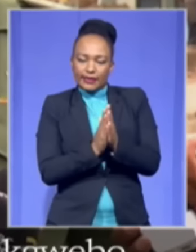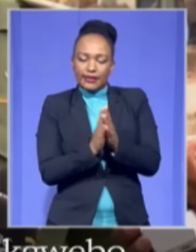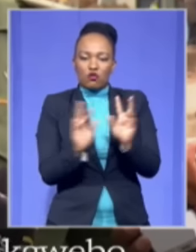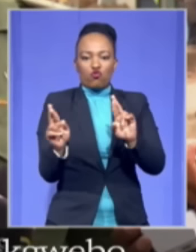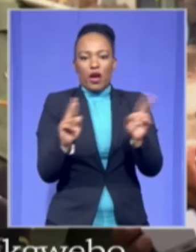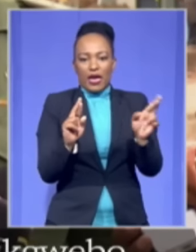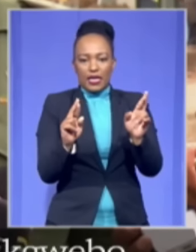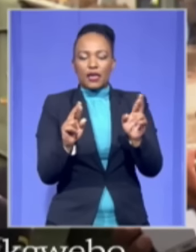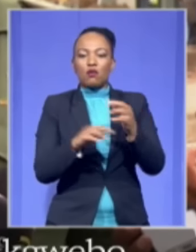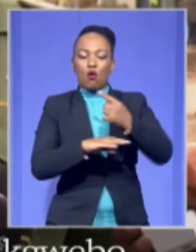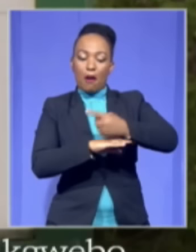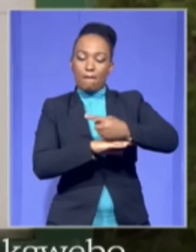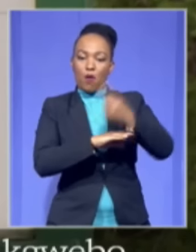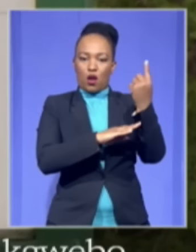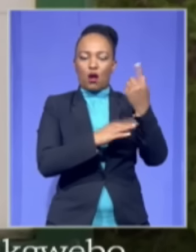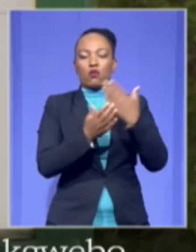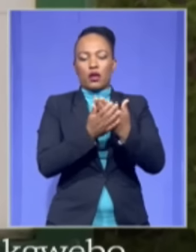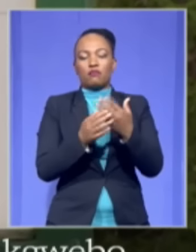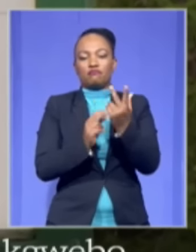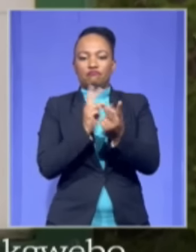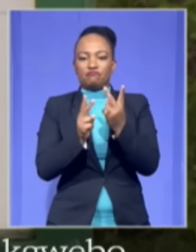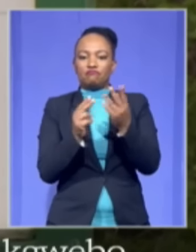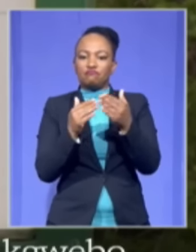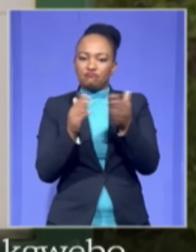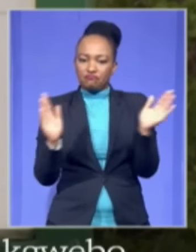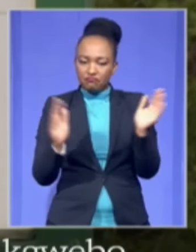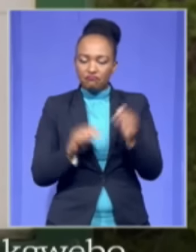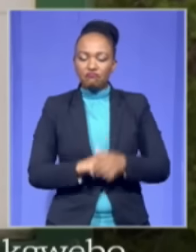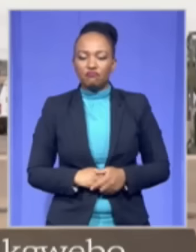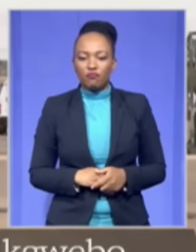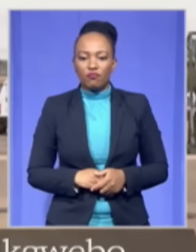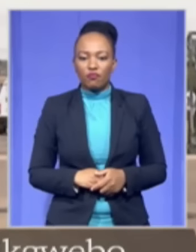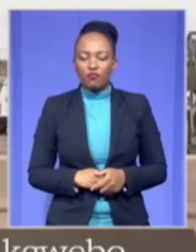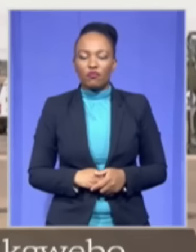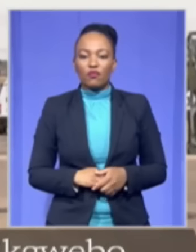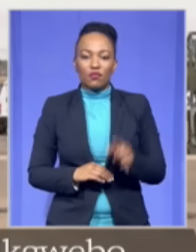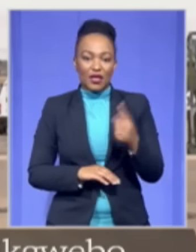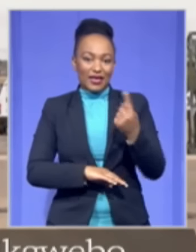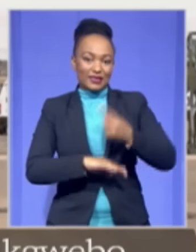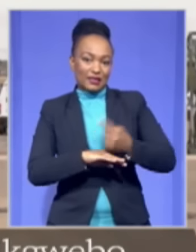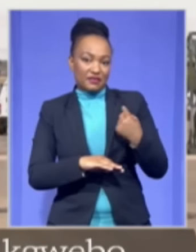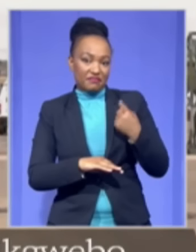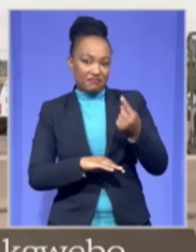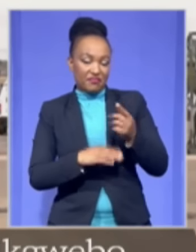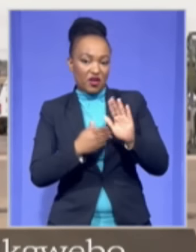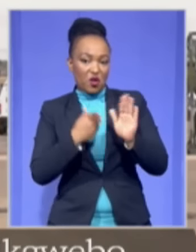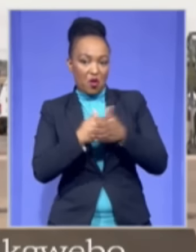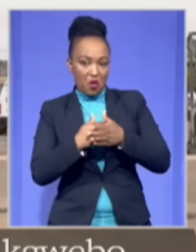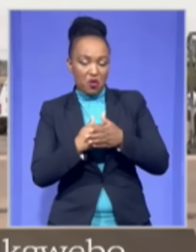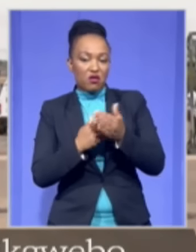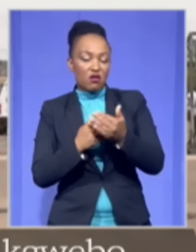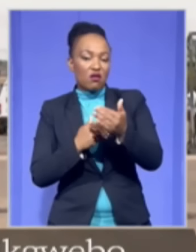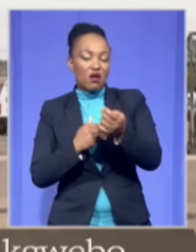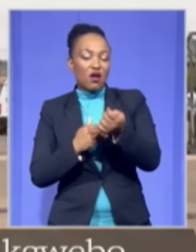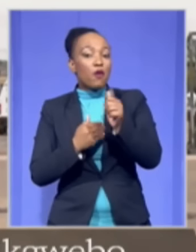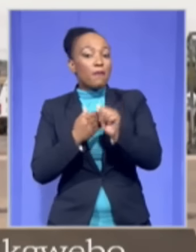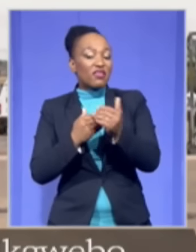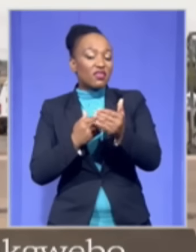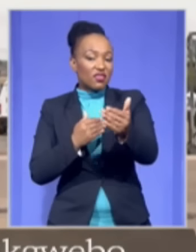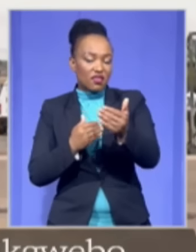the port to be reopened. Matsadi a go tswalwa ga molelwane ono mo ikonoming a tlile go utlwala mo dikgweding tse di tlang.